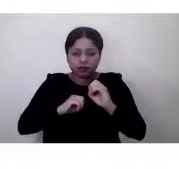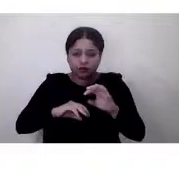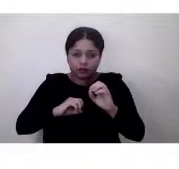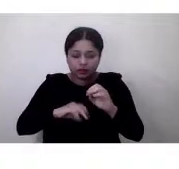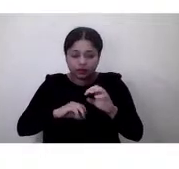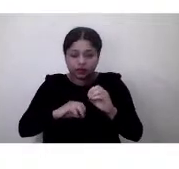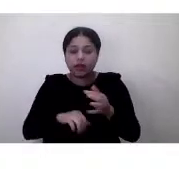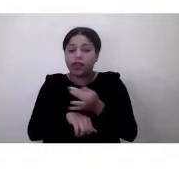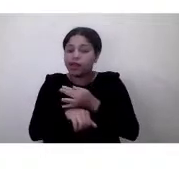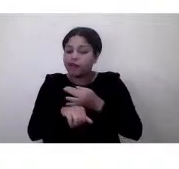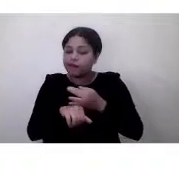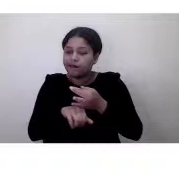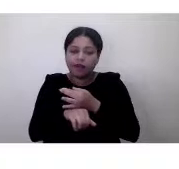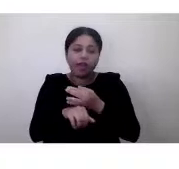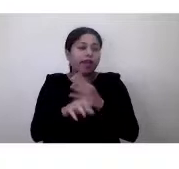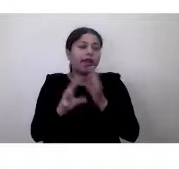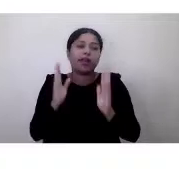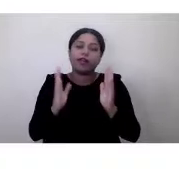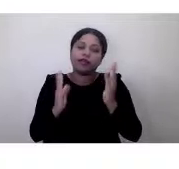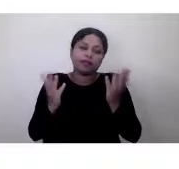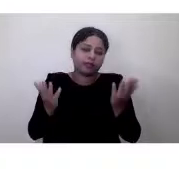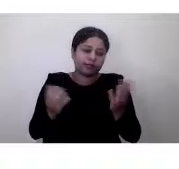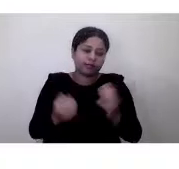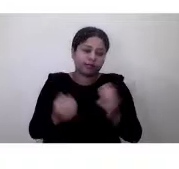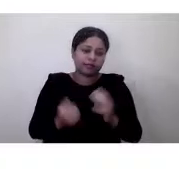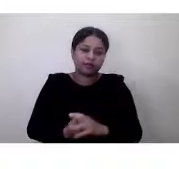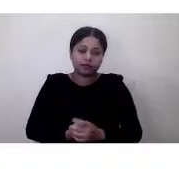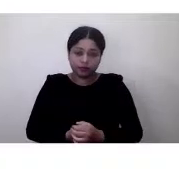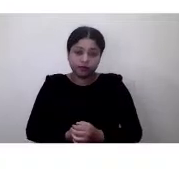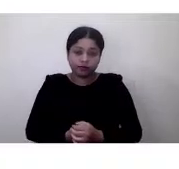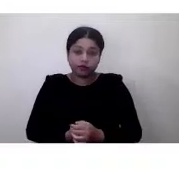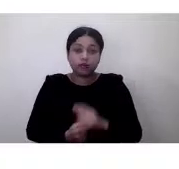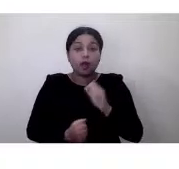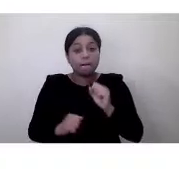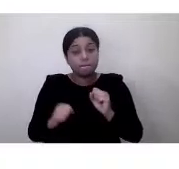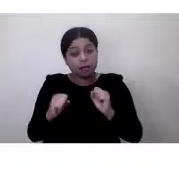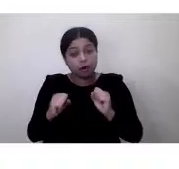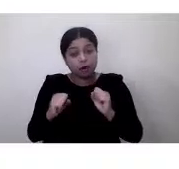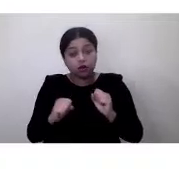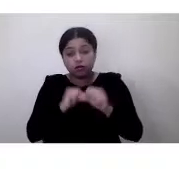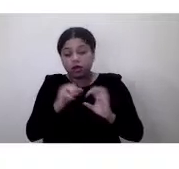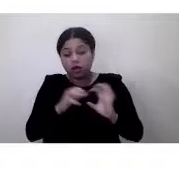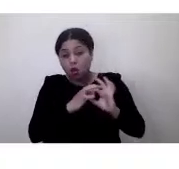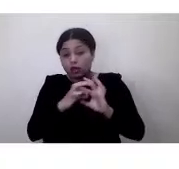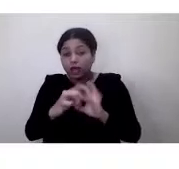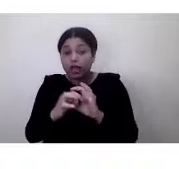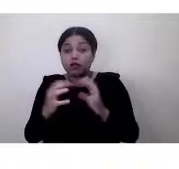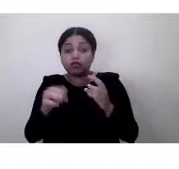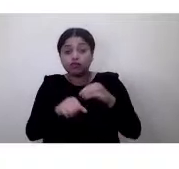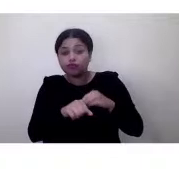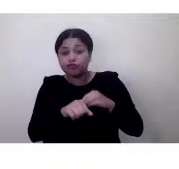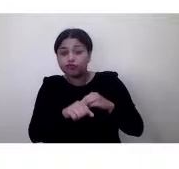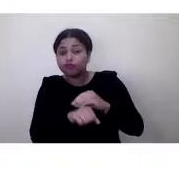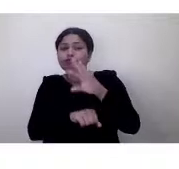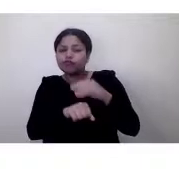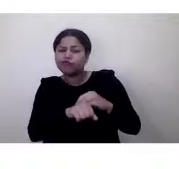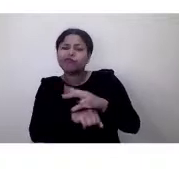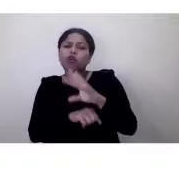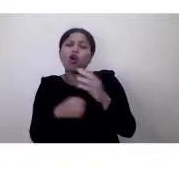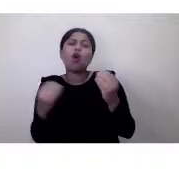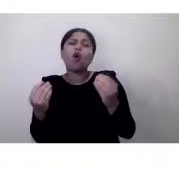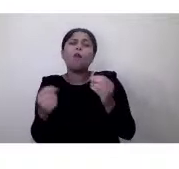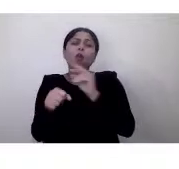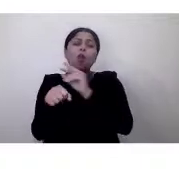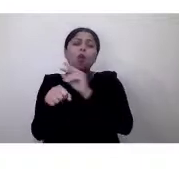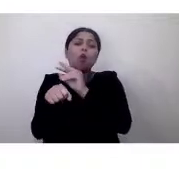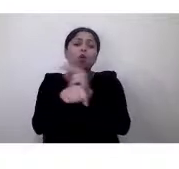So you change the context from transport to how do we care about the environment through